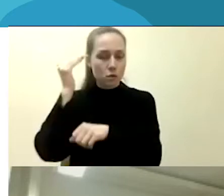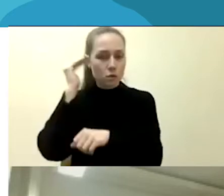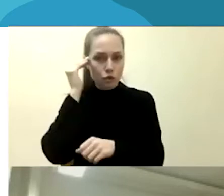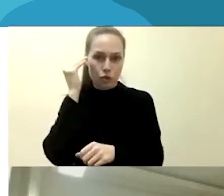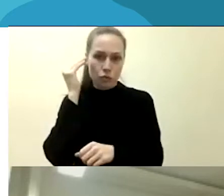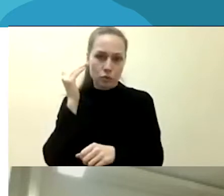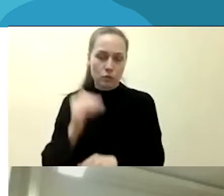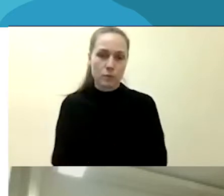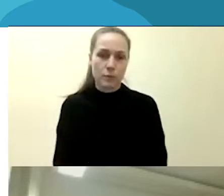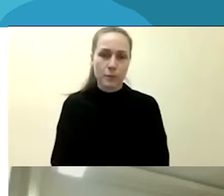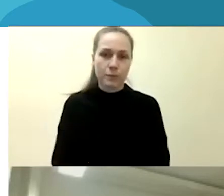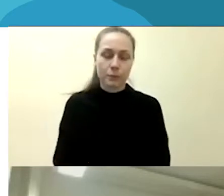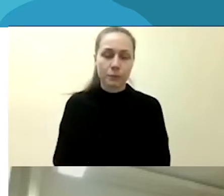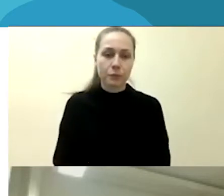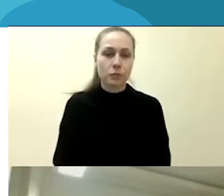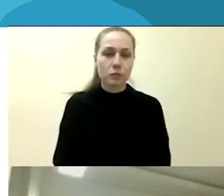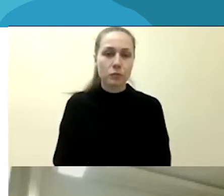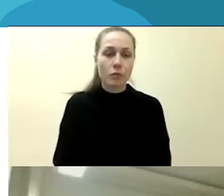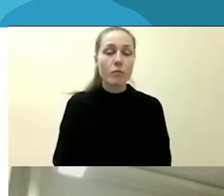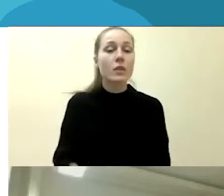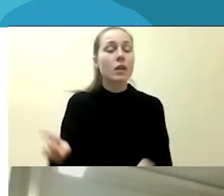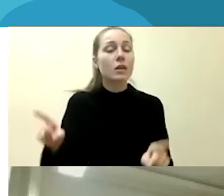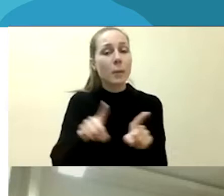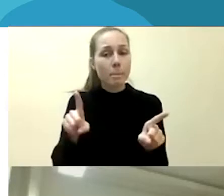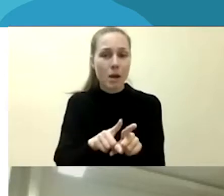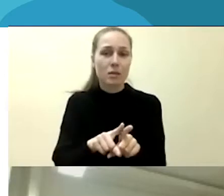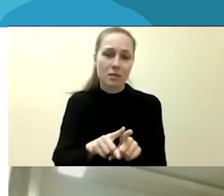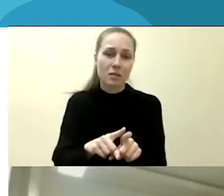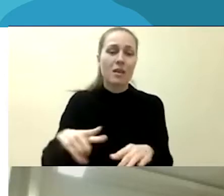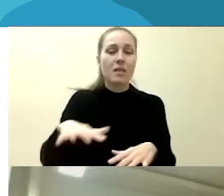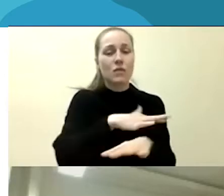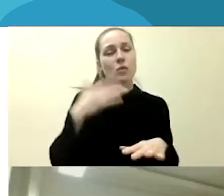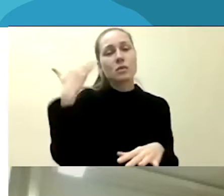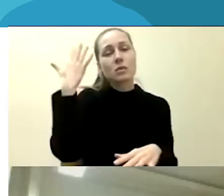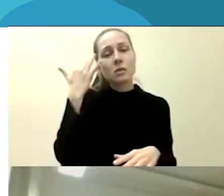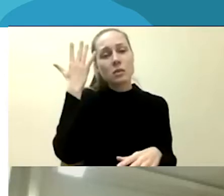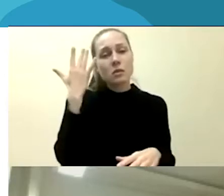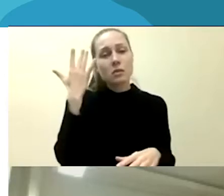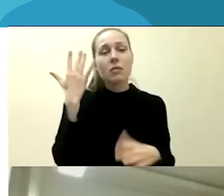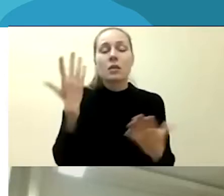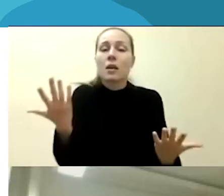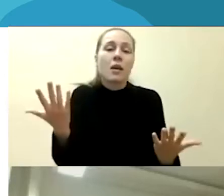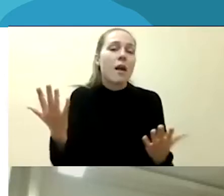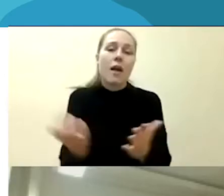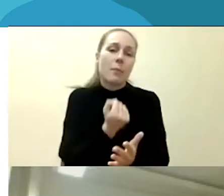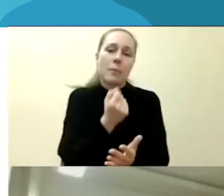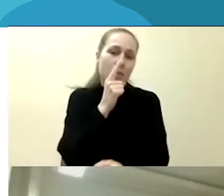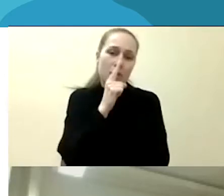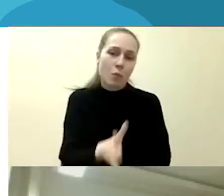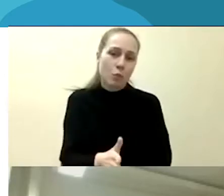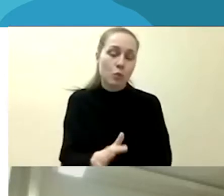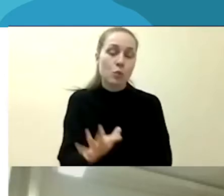should we report it again? Because we don't have any witness, we don't have any other